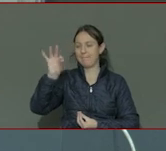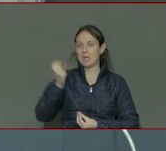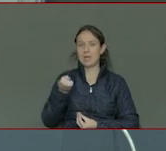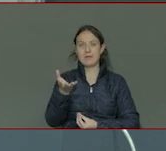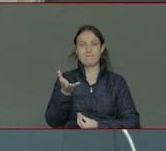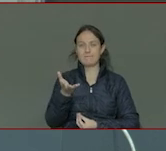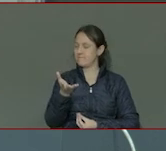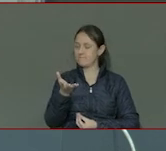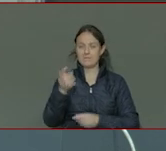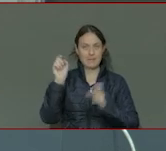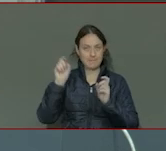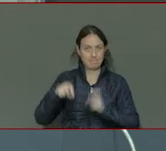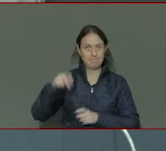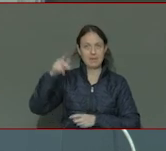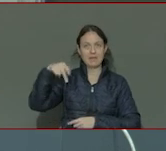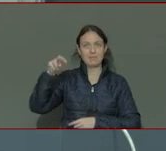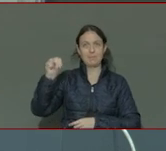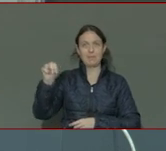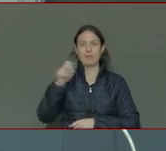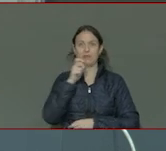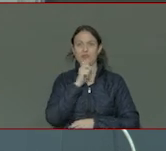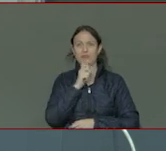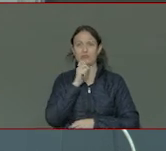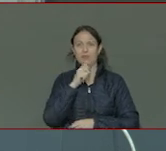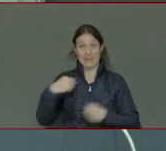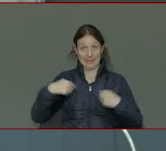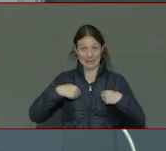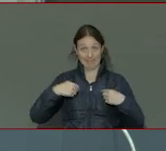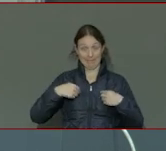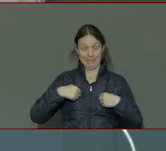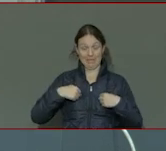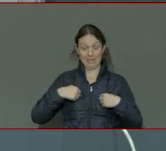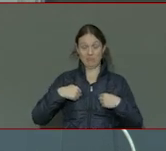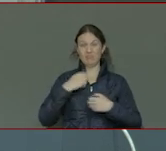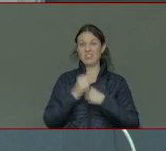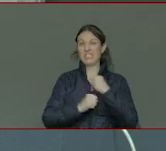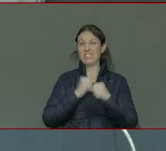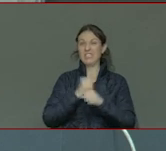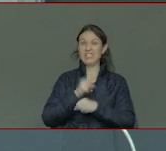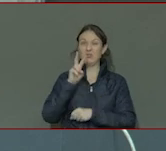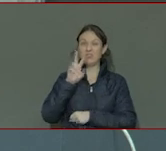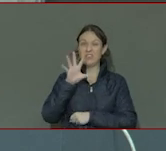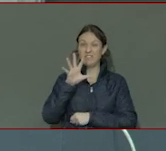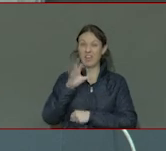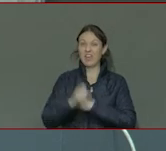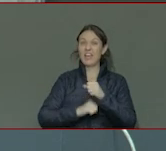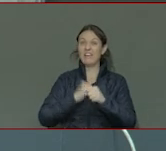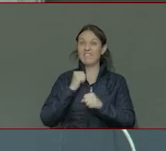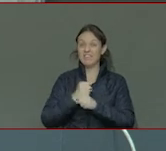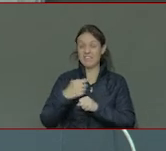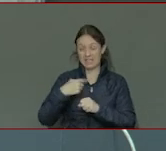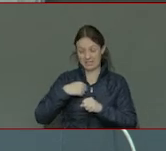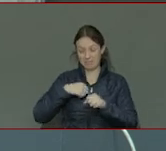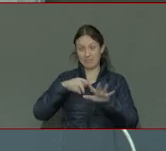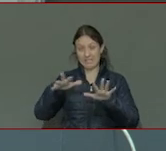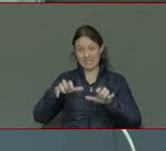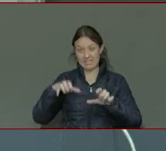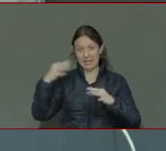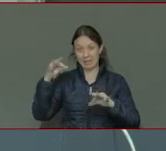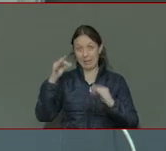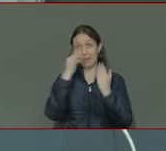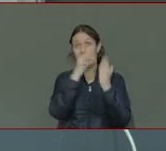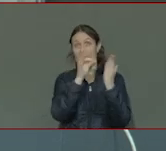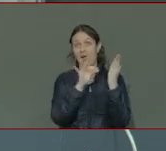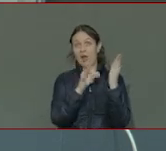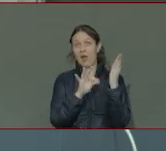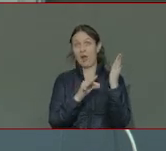marked. I'm now a physics marker for the past 25 years already. So I'm going to tell